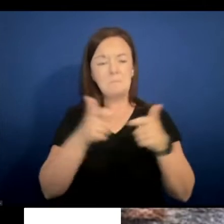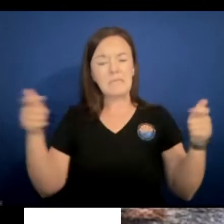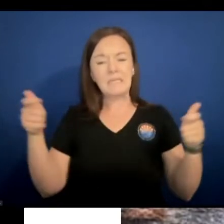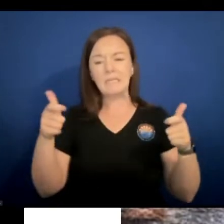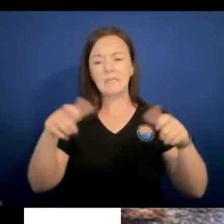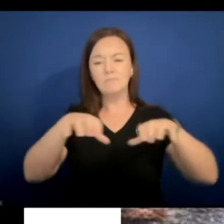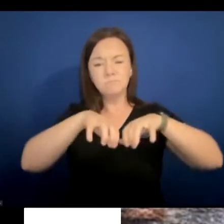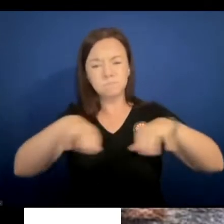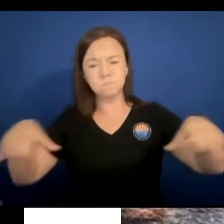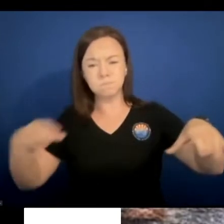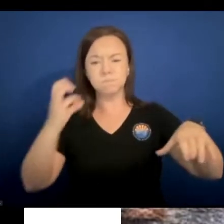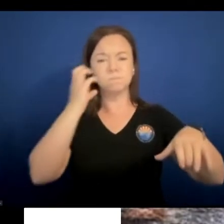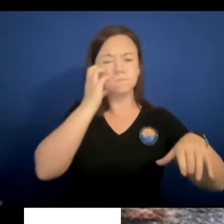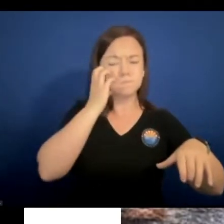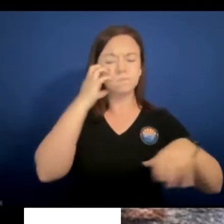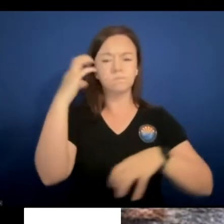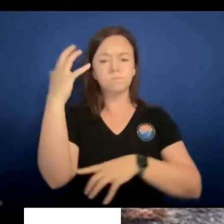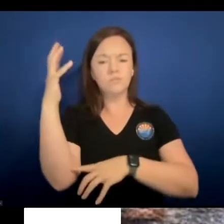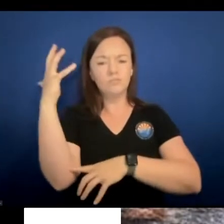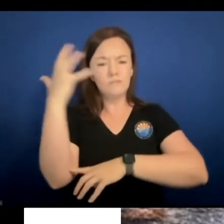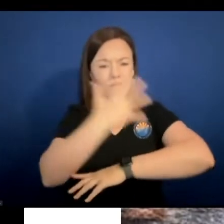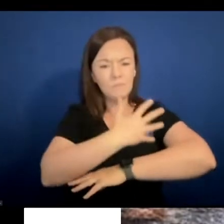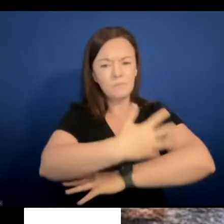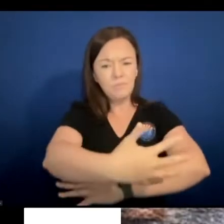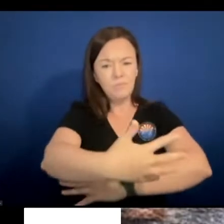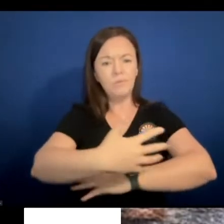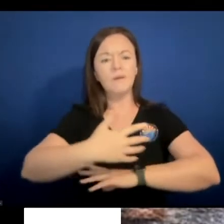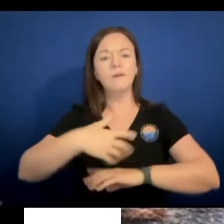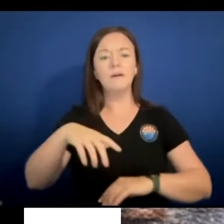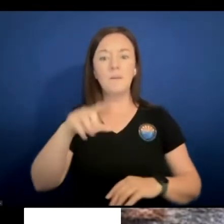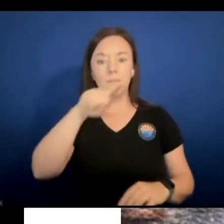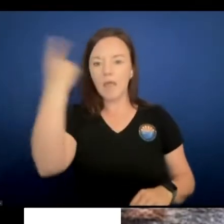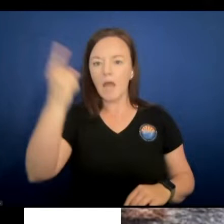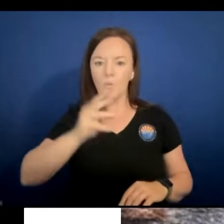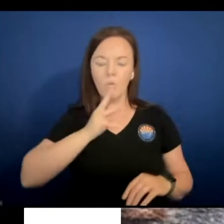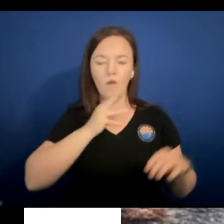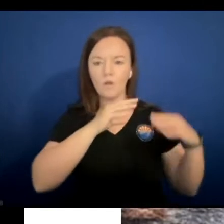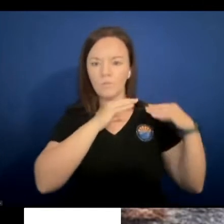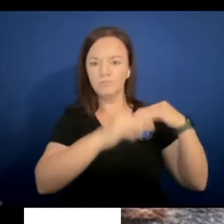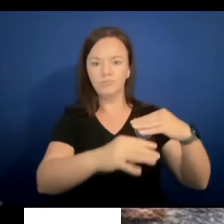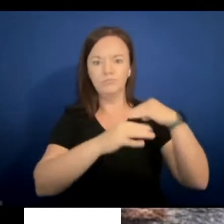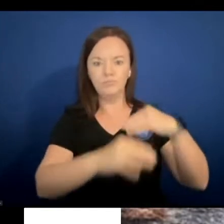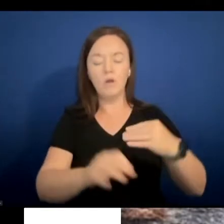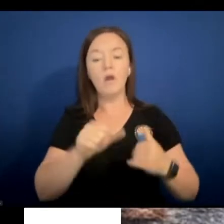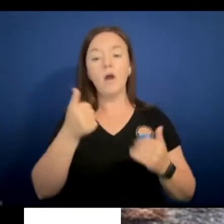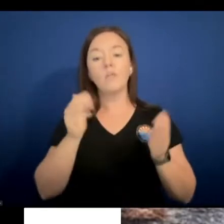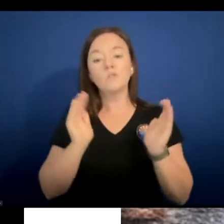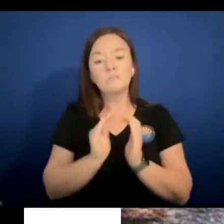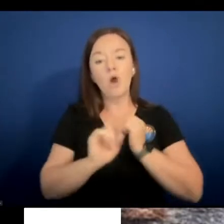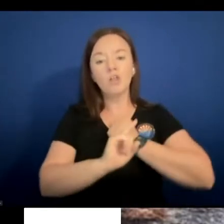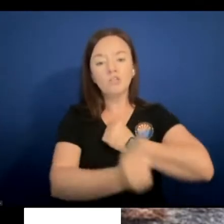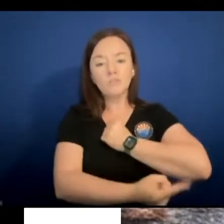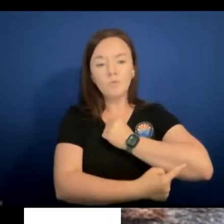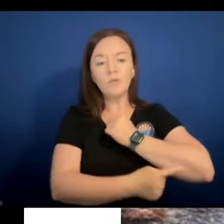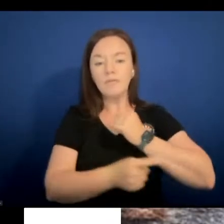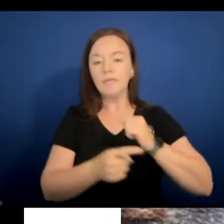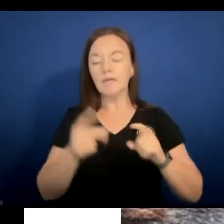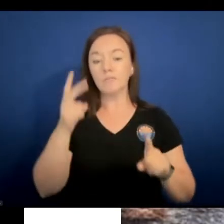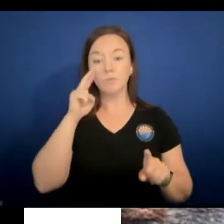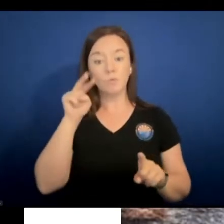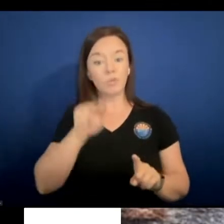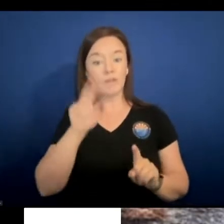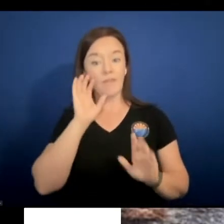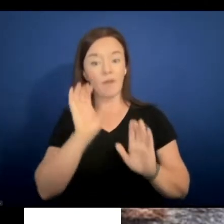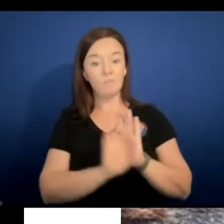down, and also a lot of smaller debris. And as you look at this, please note